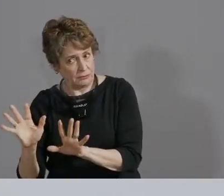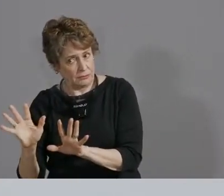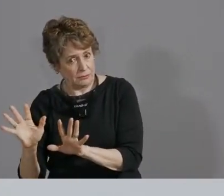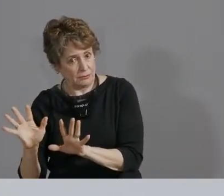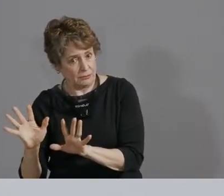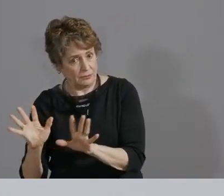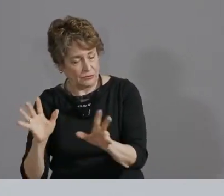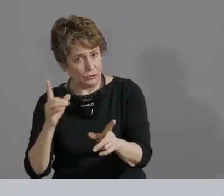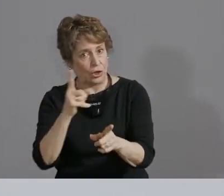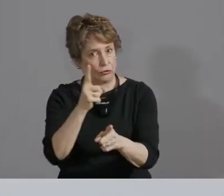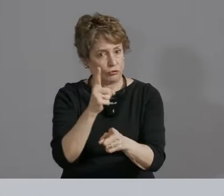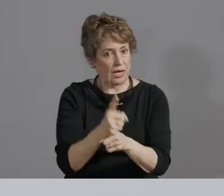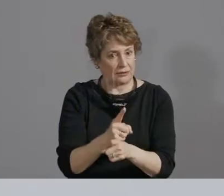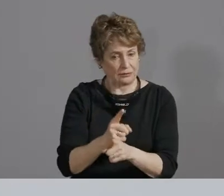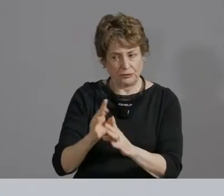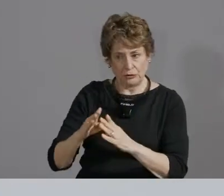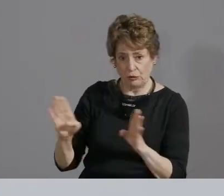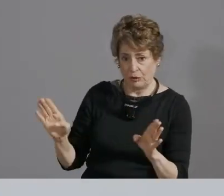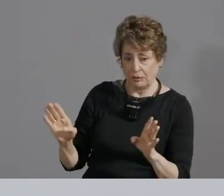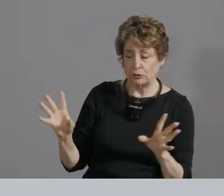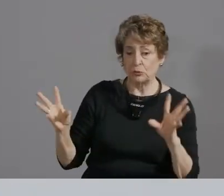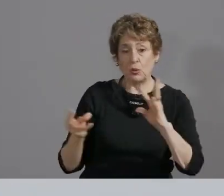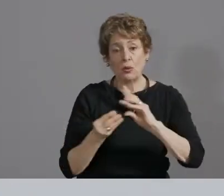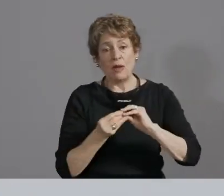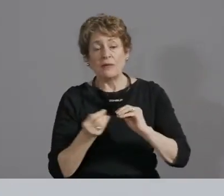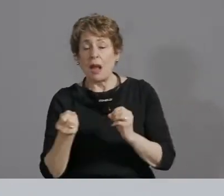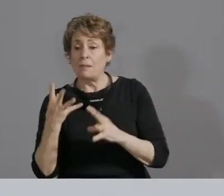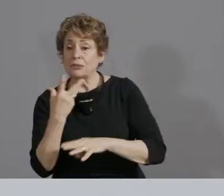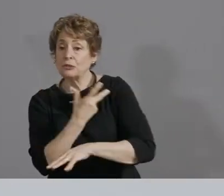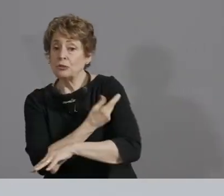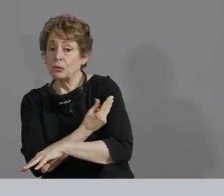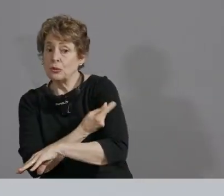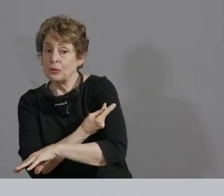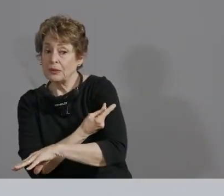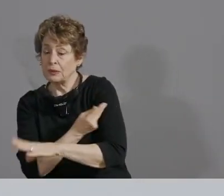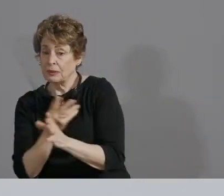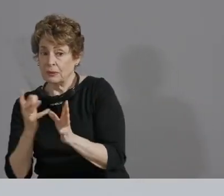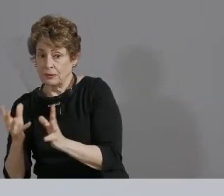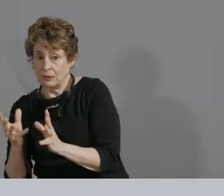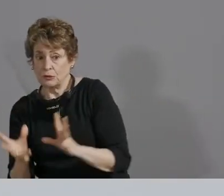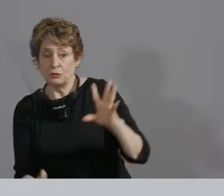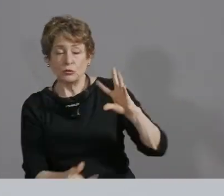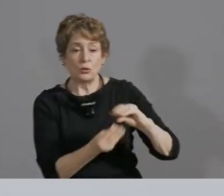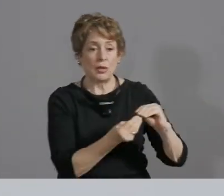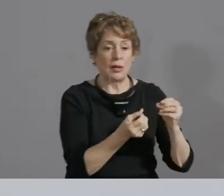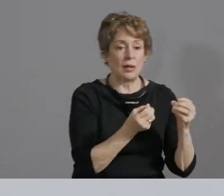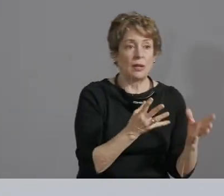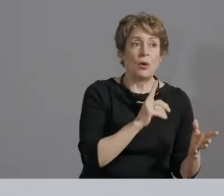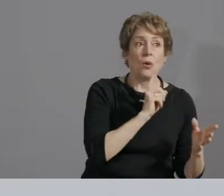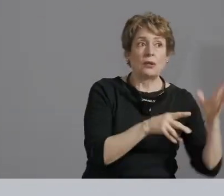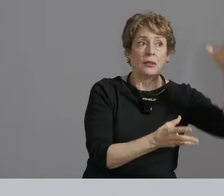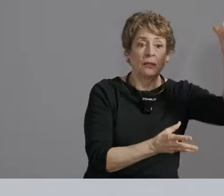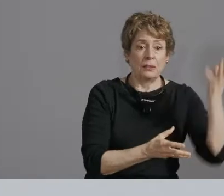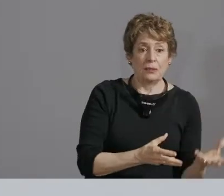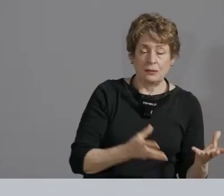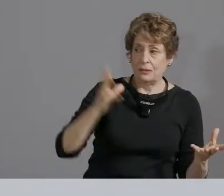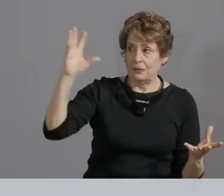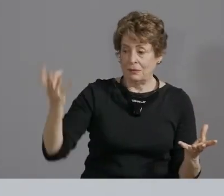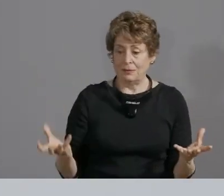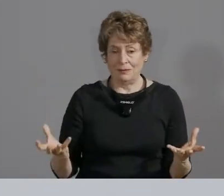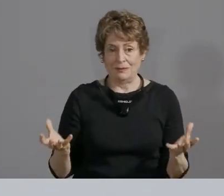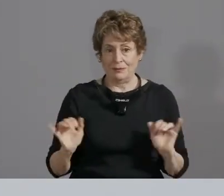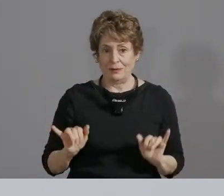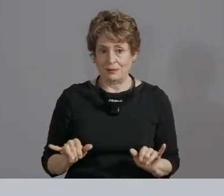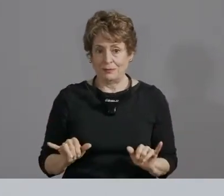So that's first and second doses. All right, thank you very much. I really appreciate it. Yeah, you're welcome. Austin Walker.